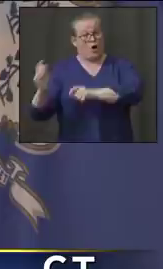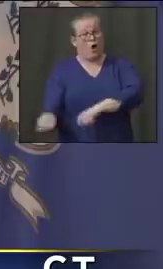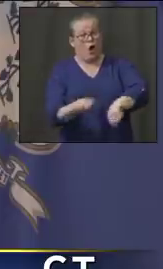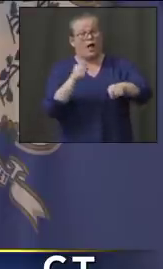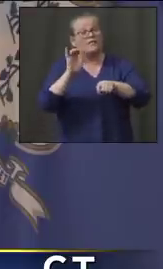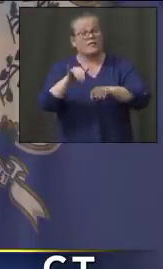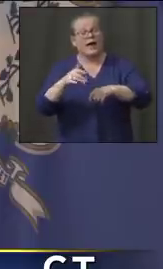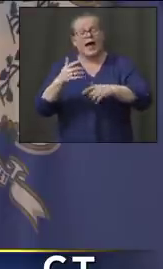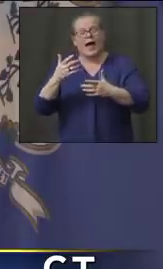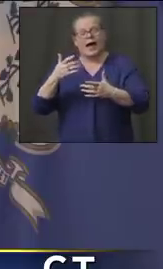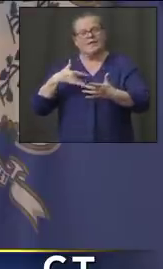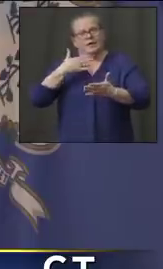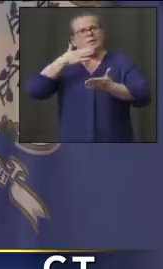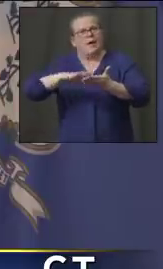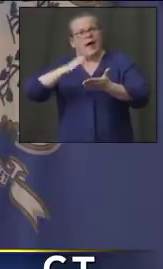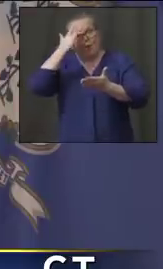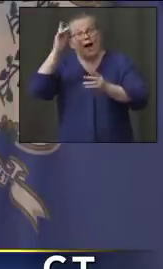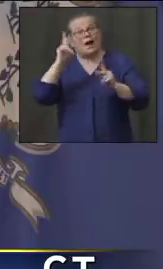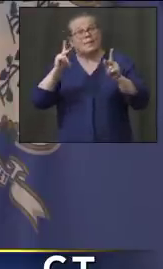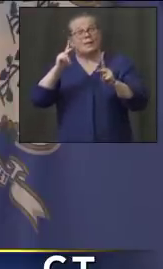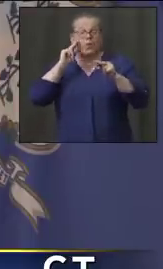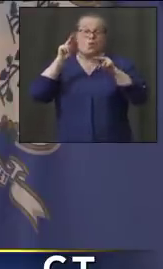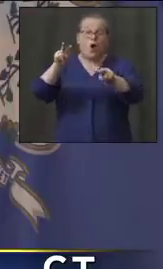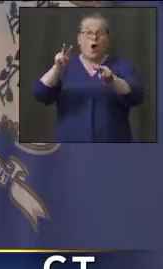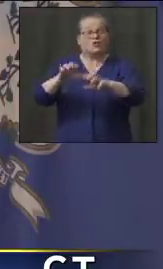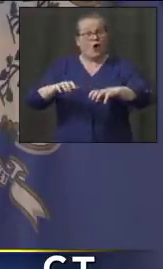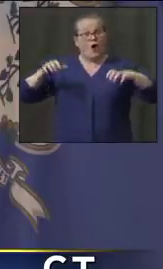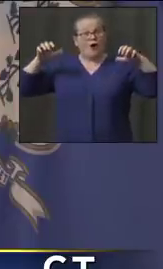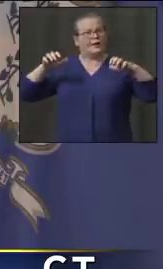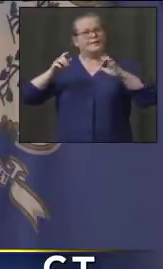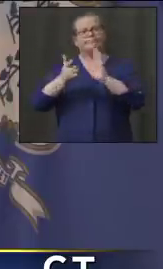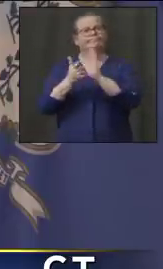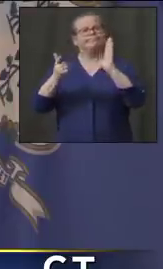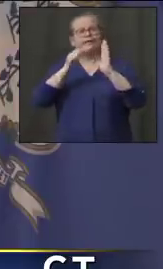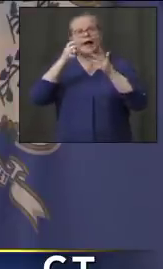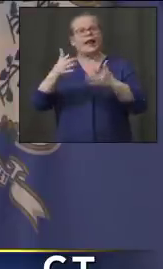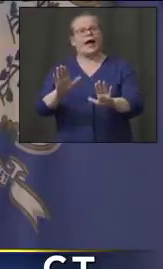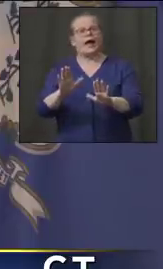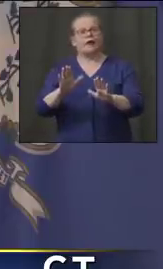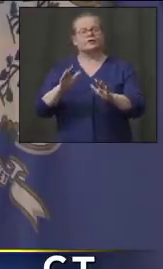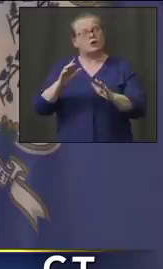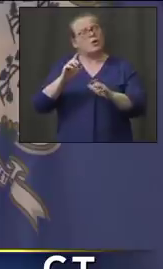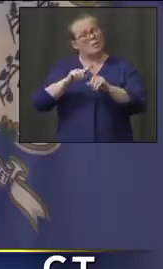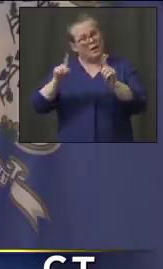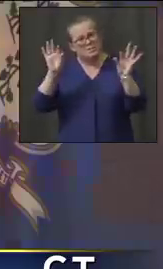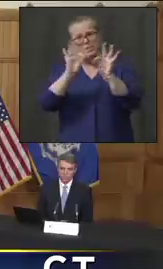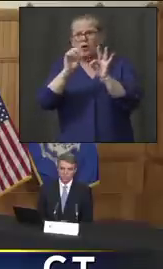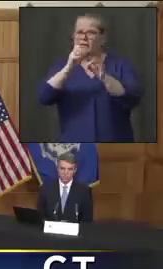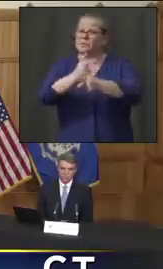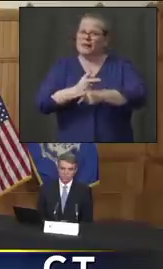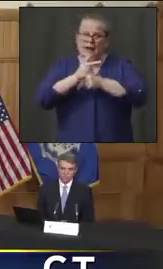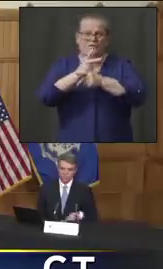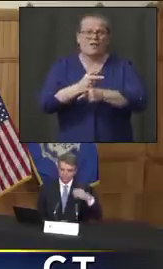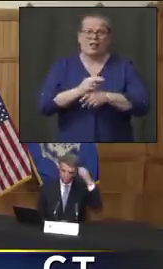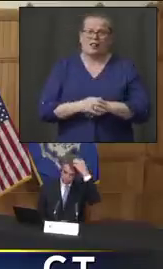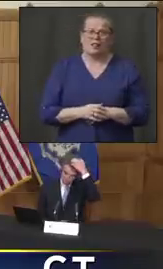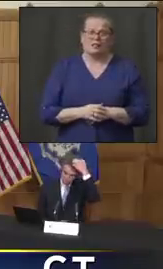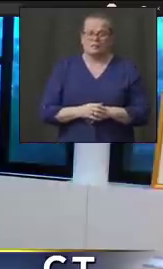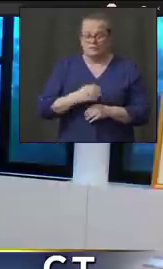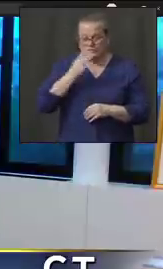do it carefully. So I think we're going to be cautious on that front. And we've talked to the casino people,